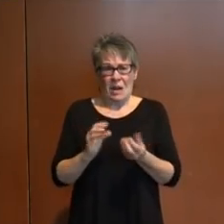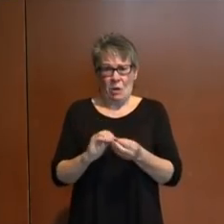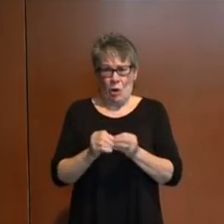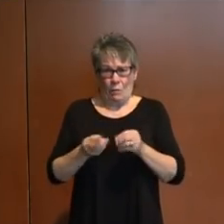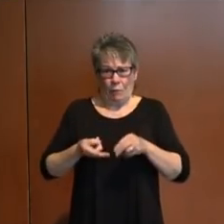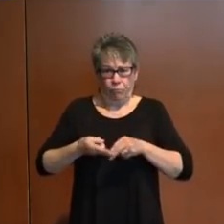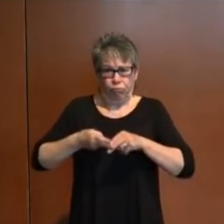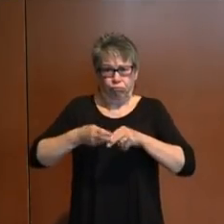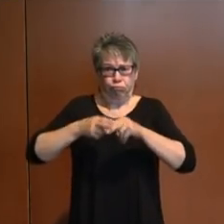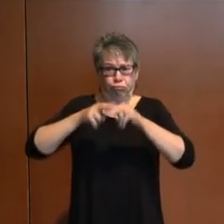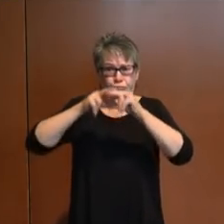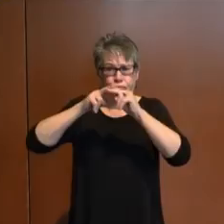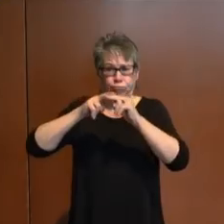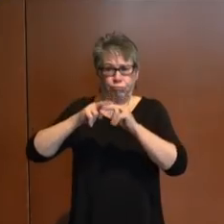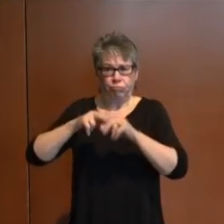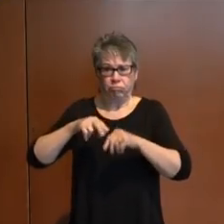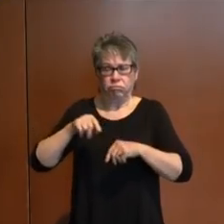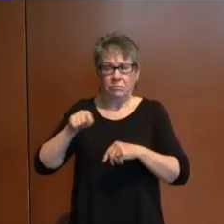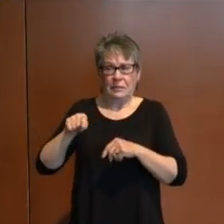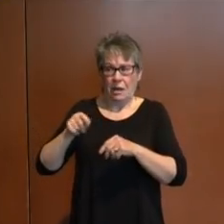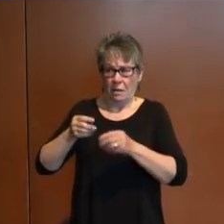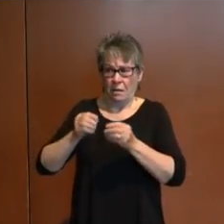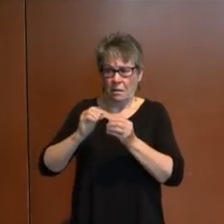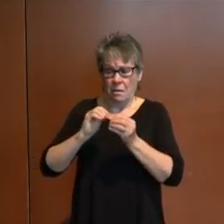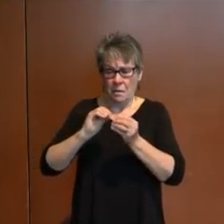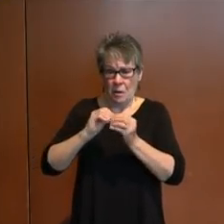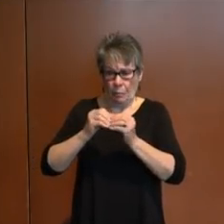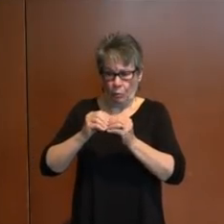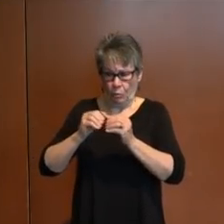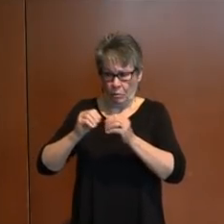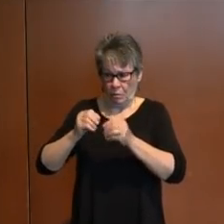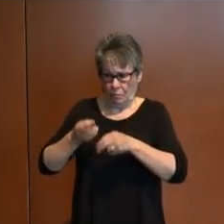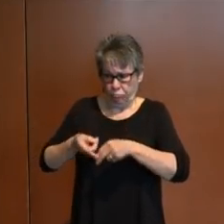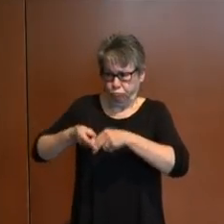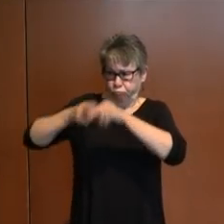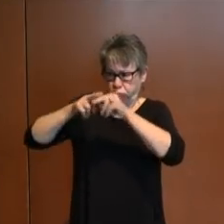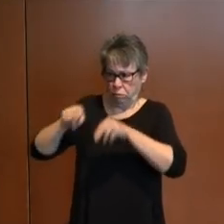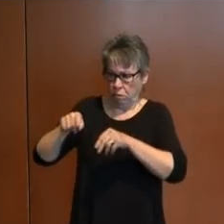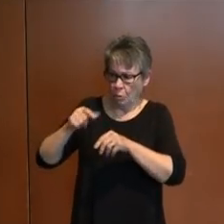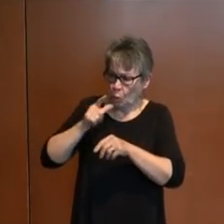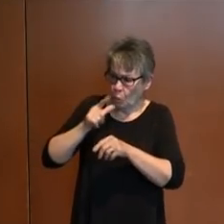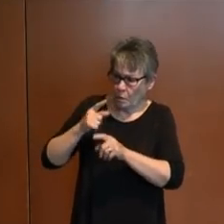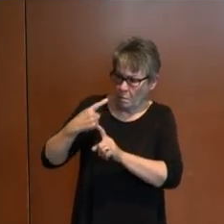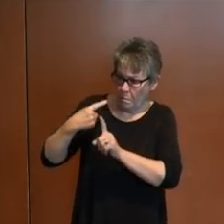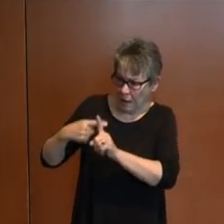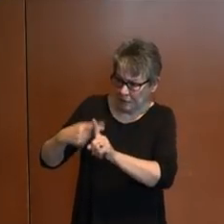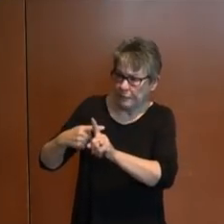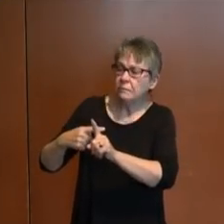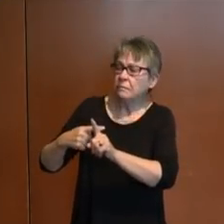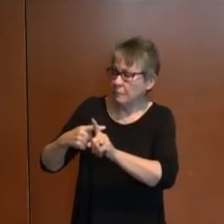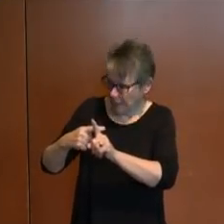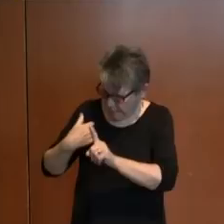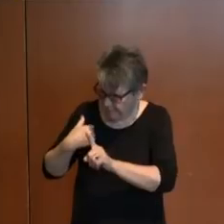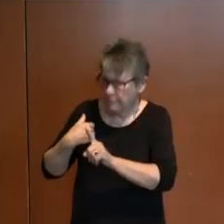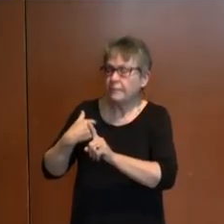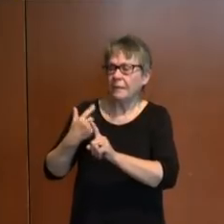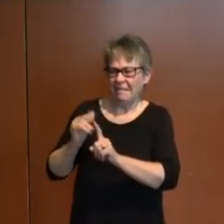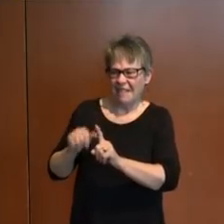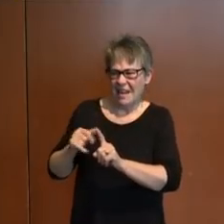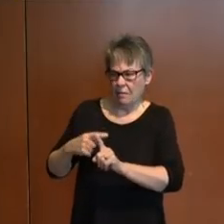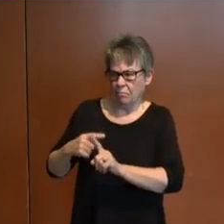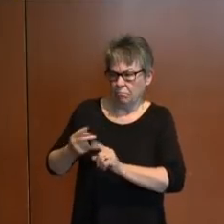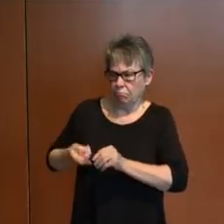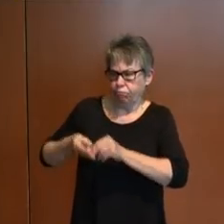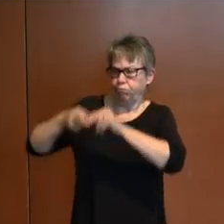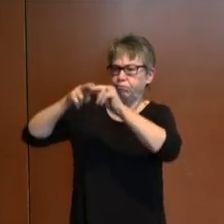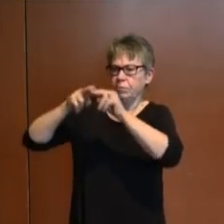test results. That's partly, we've said all along, partly due to some amount of community spread, and also partly due to the fact